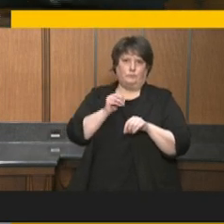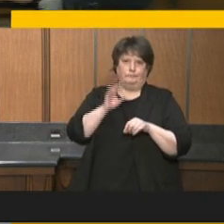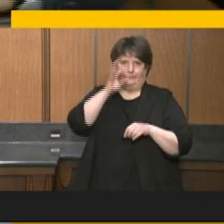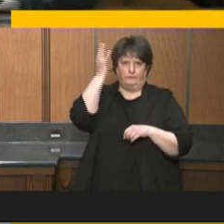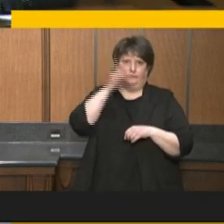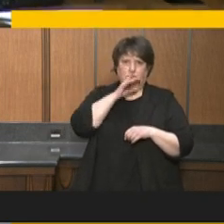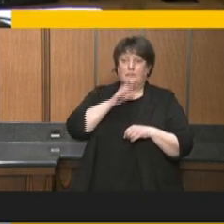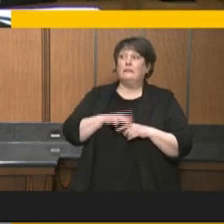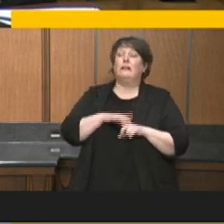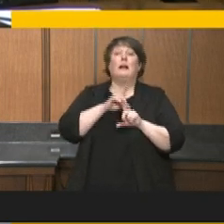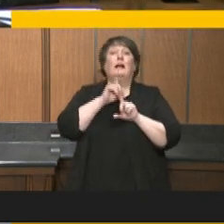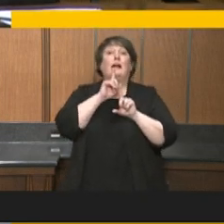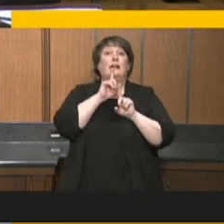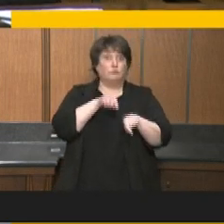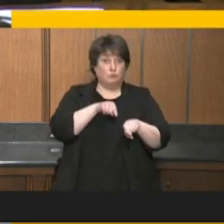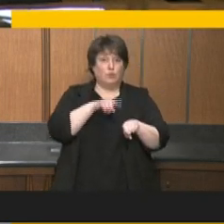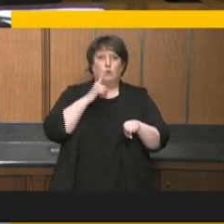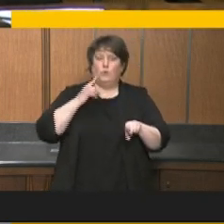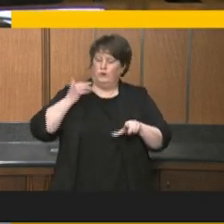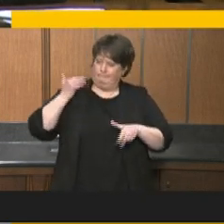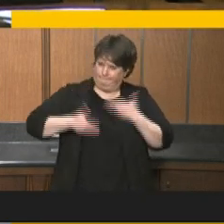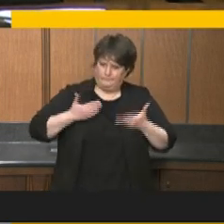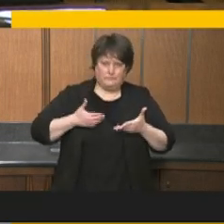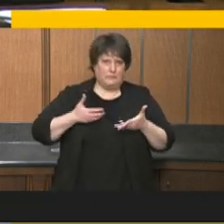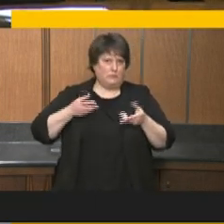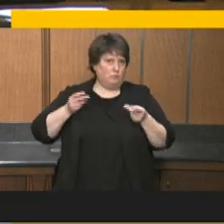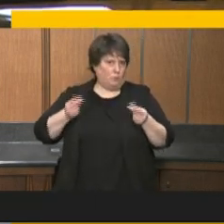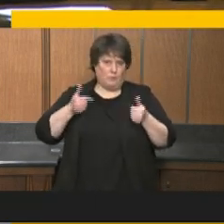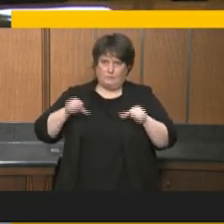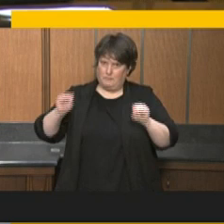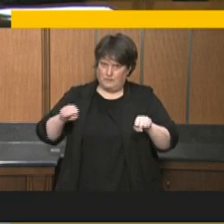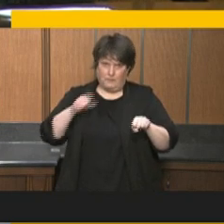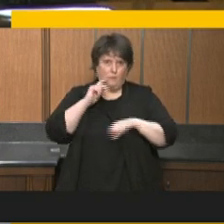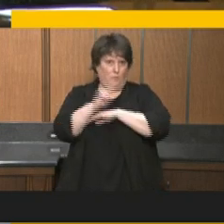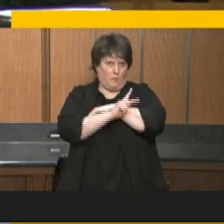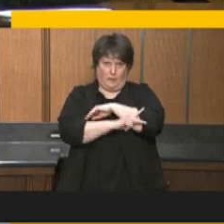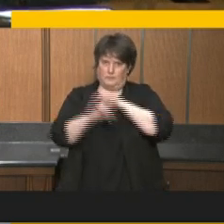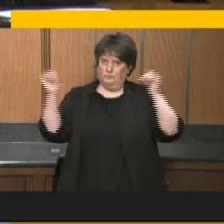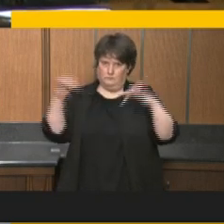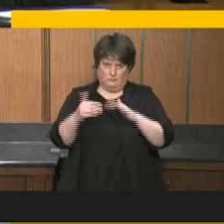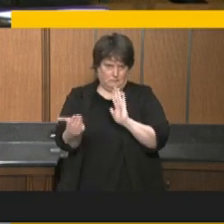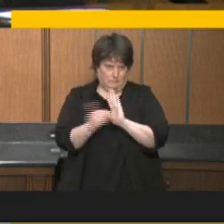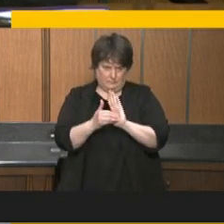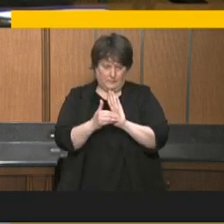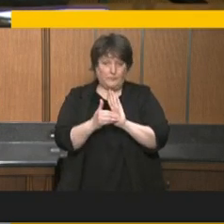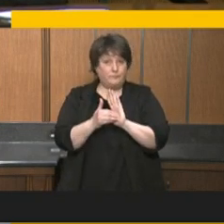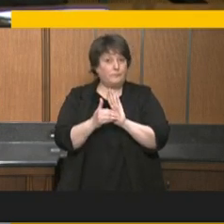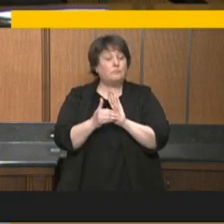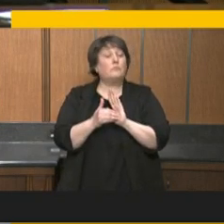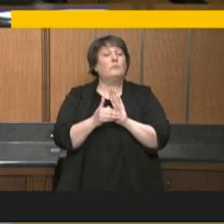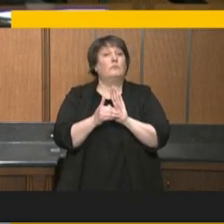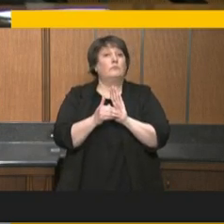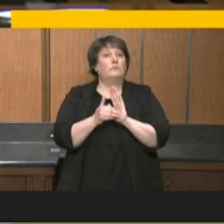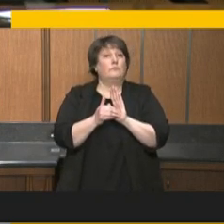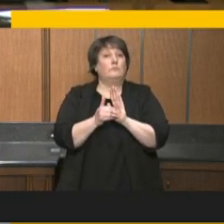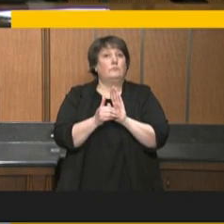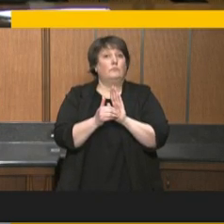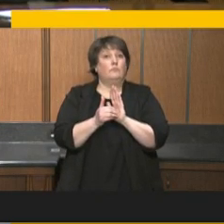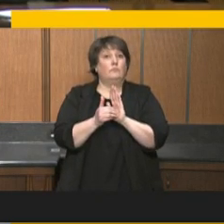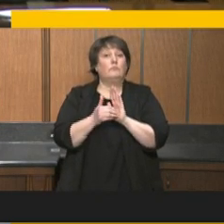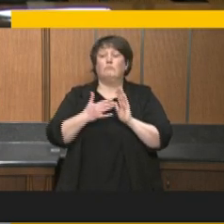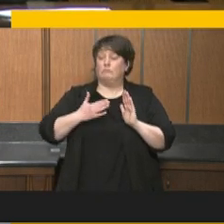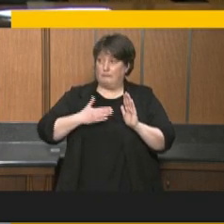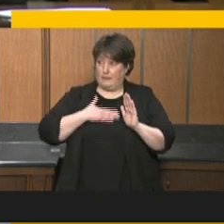Answer. We are proceeding as quickly as possible. I'm very happy that all the